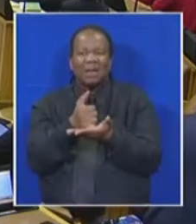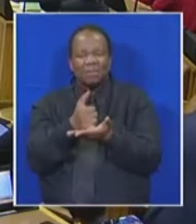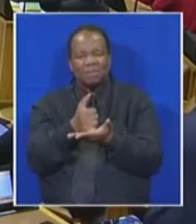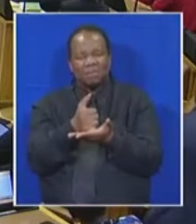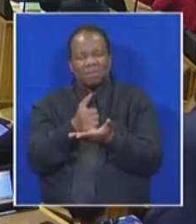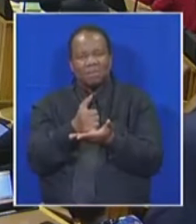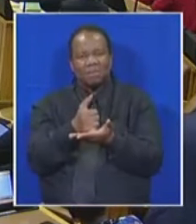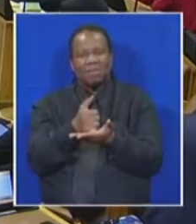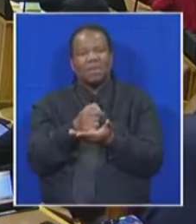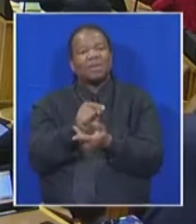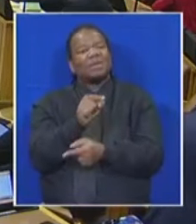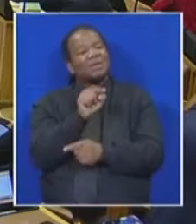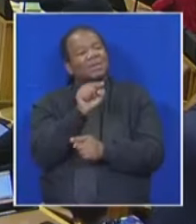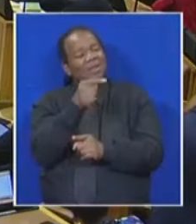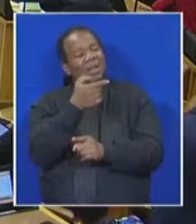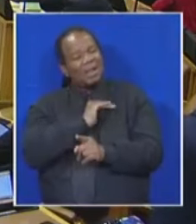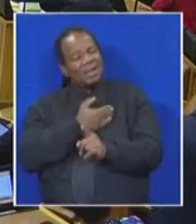Uyagula.